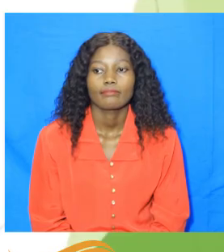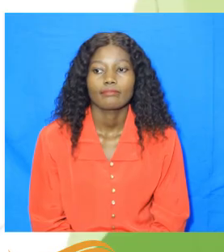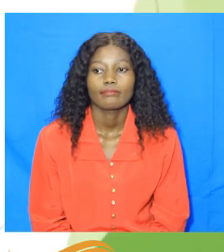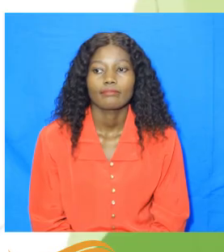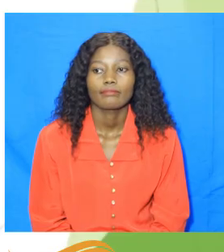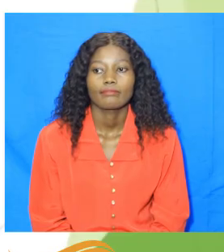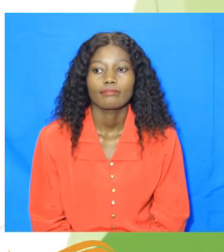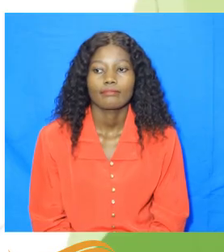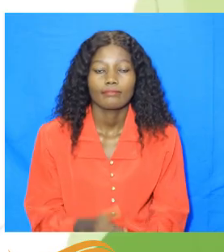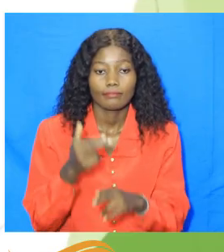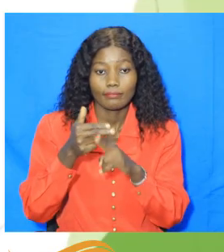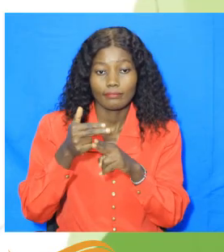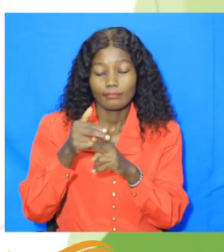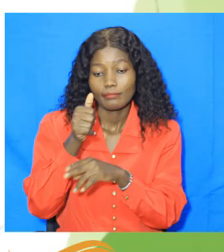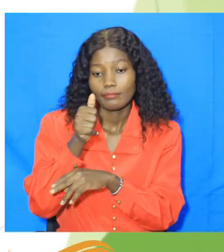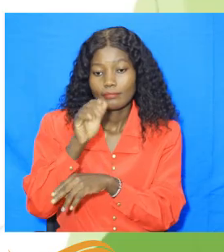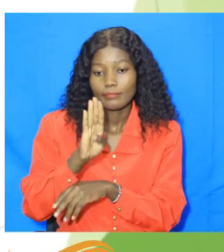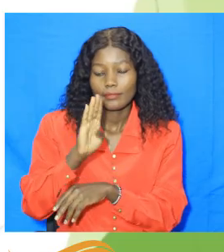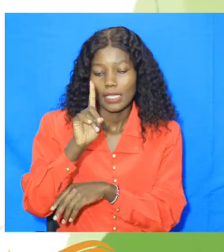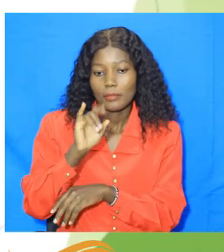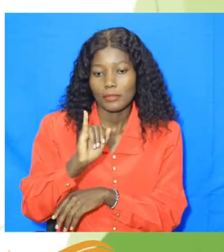Yes, my name is Abdi.